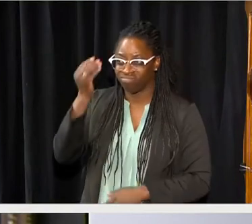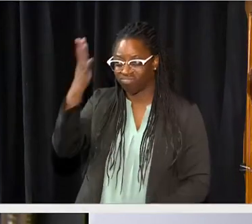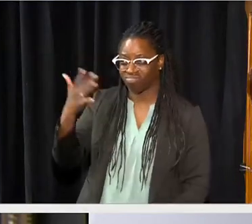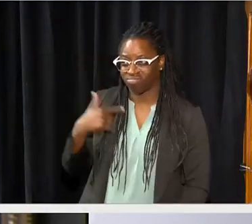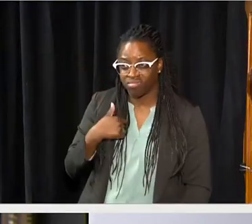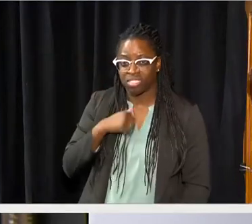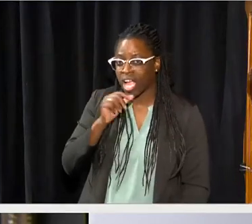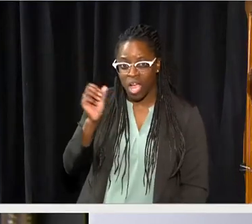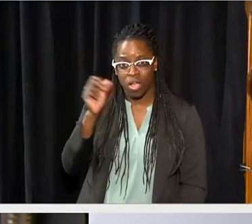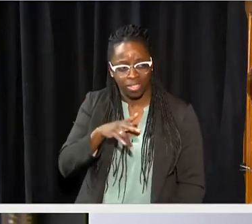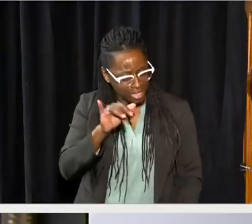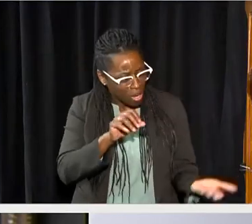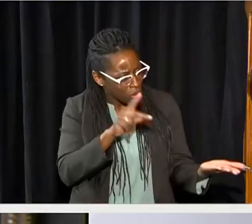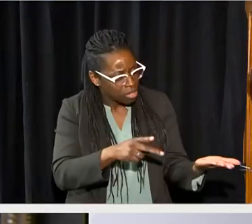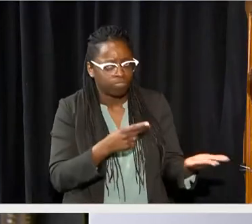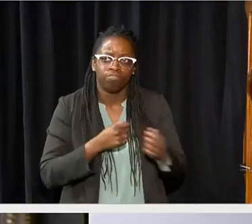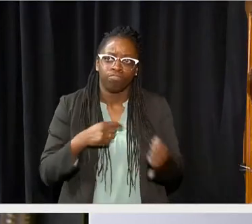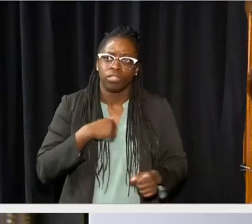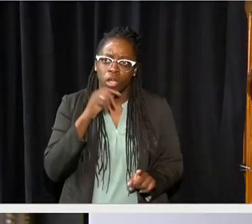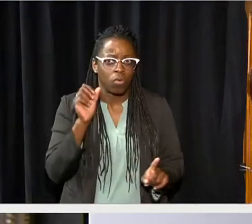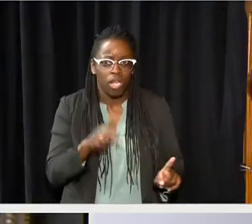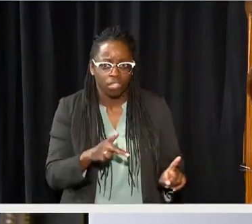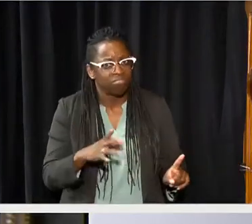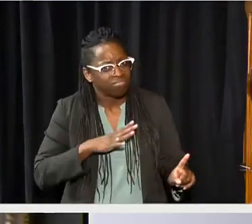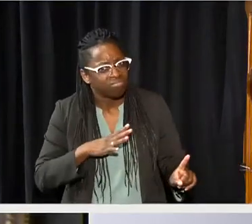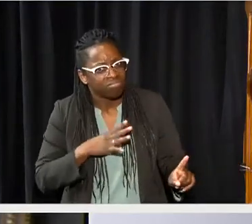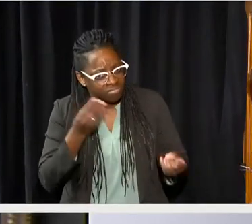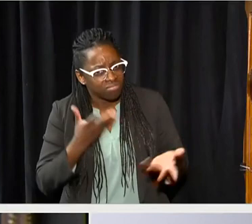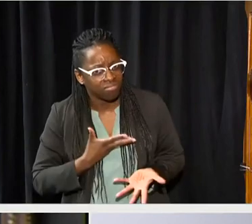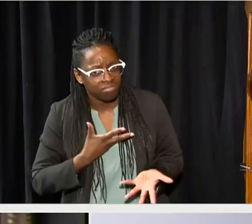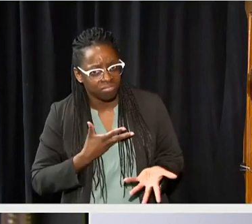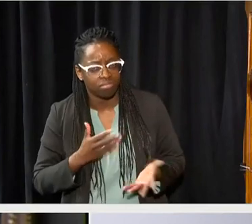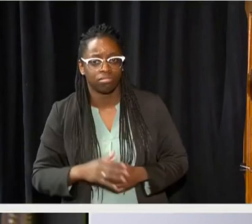be okay, and we will help you.